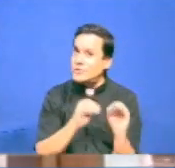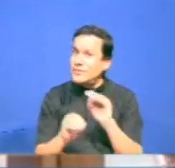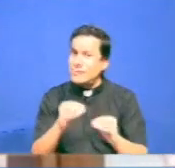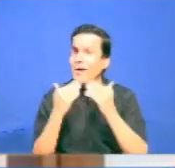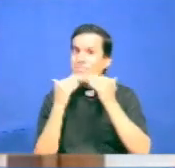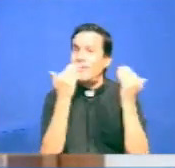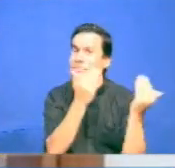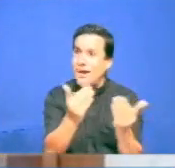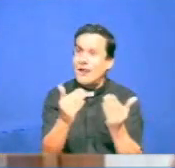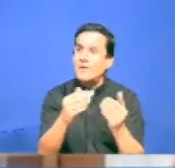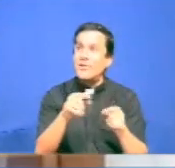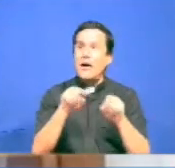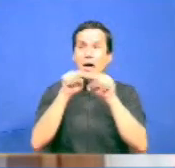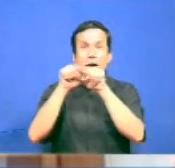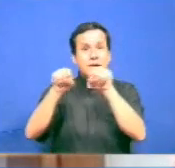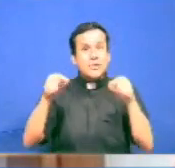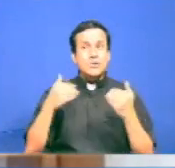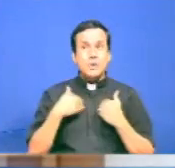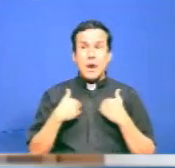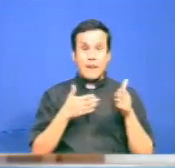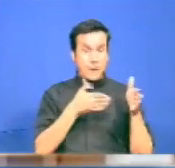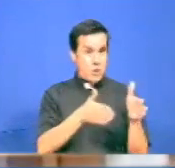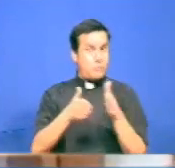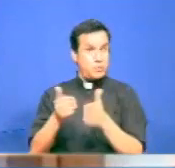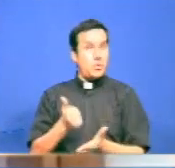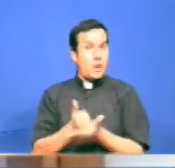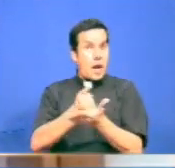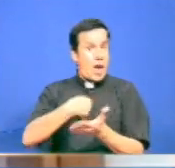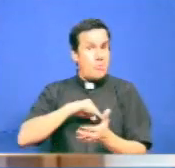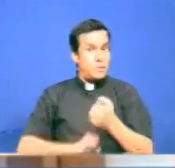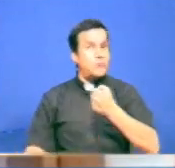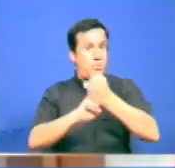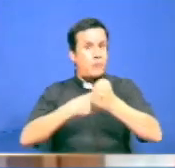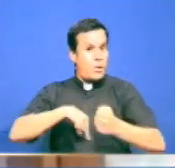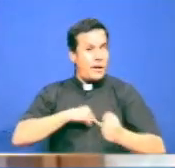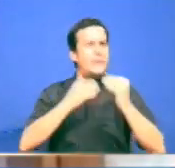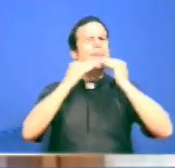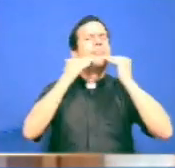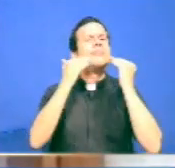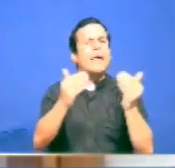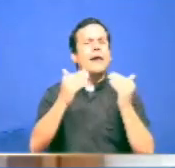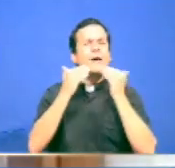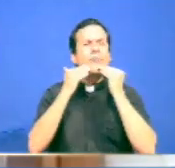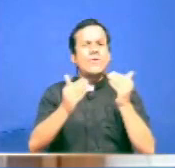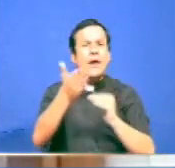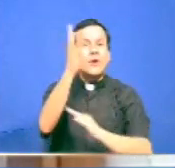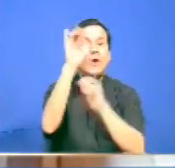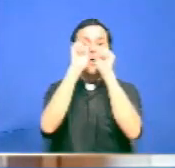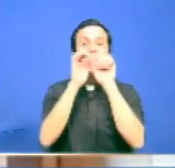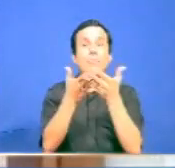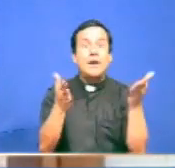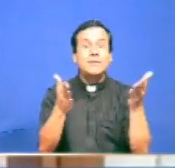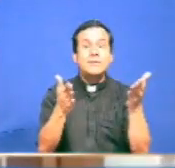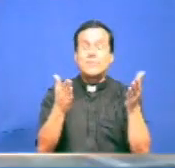already given the possibility, has helped us, has supported us. Thank you and God bless you. Your Eminence.